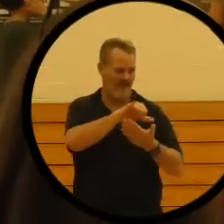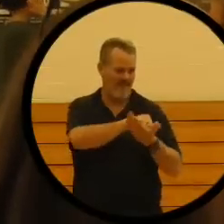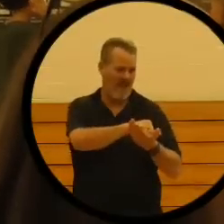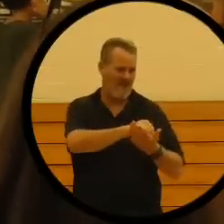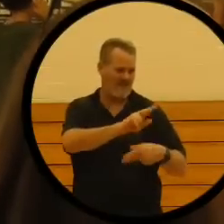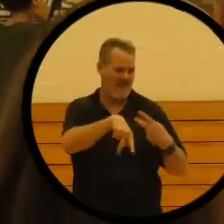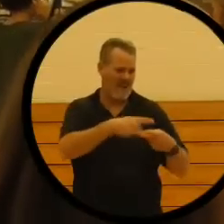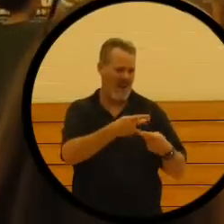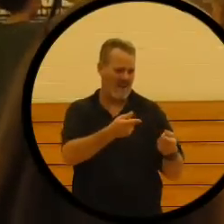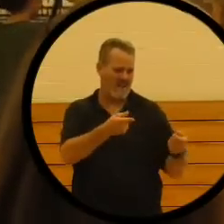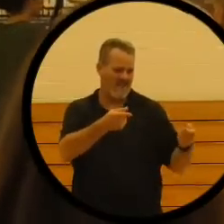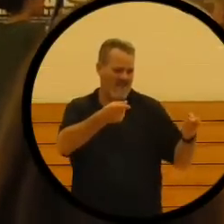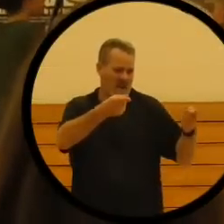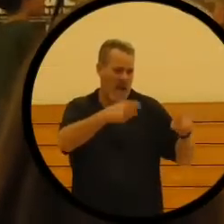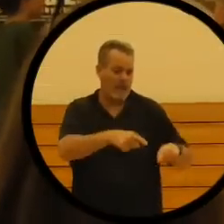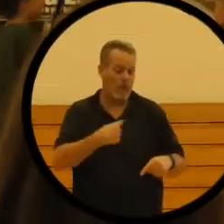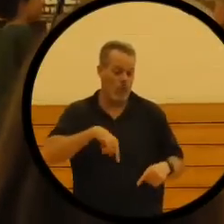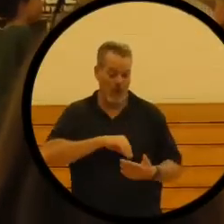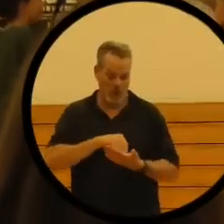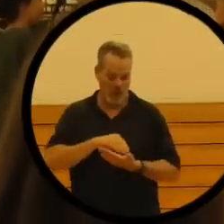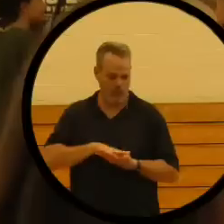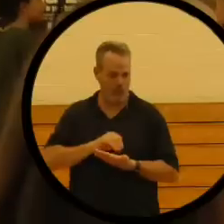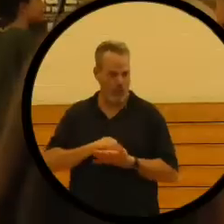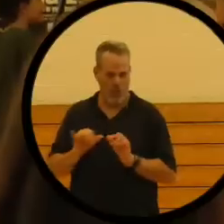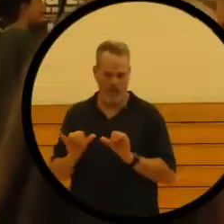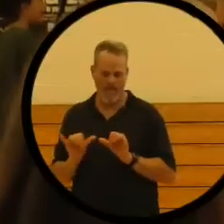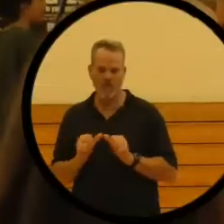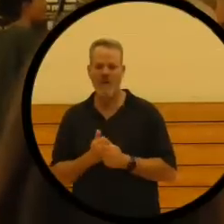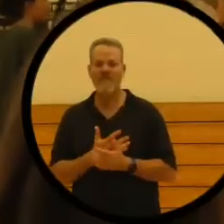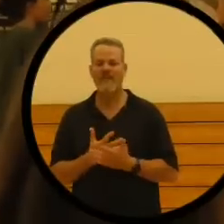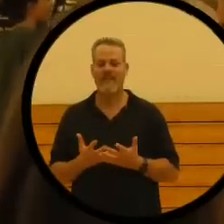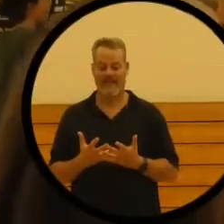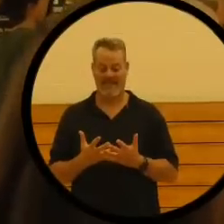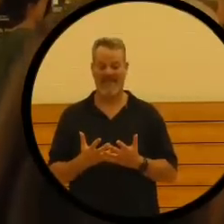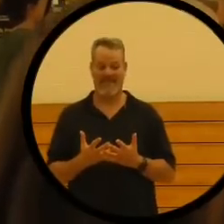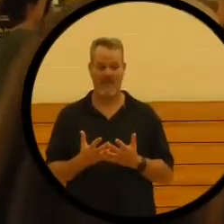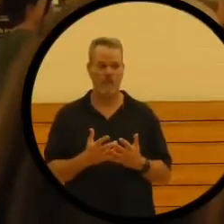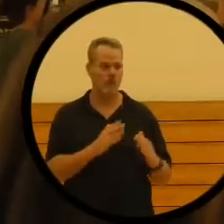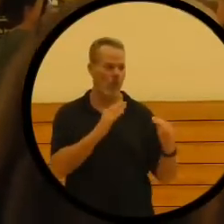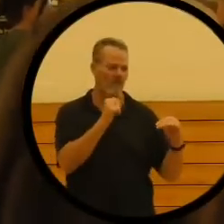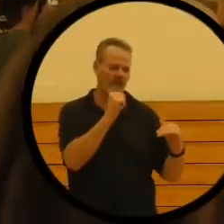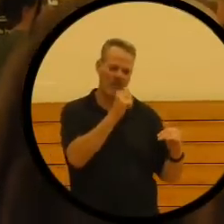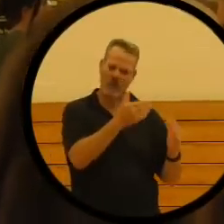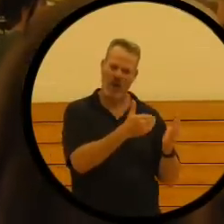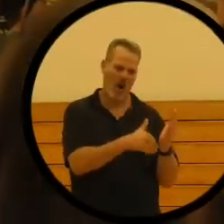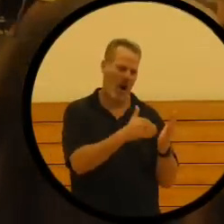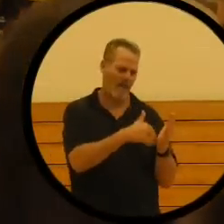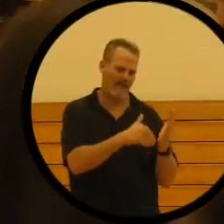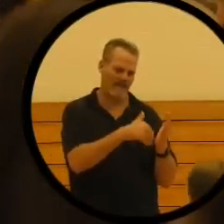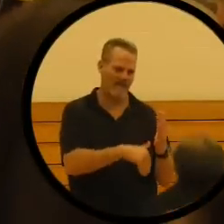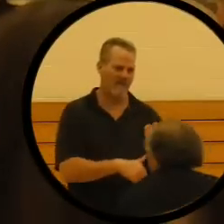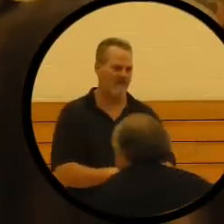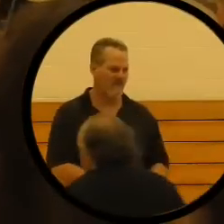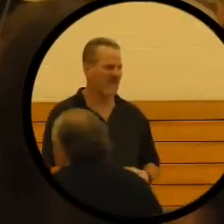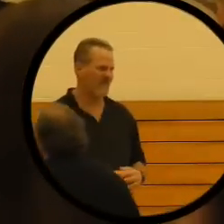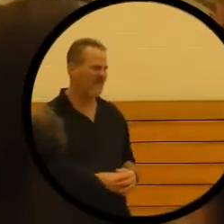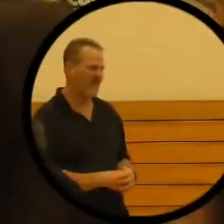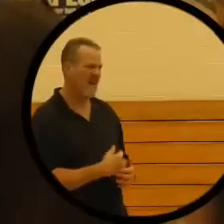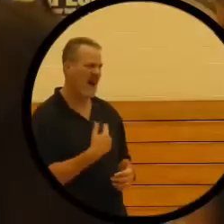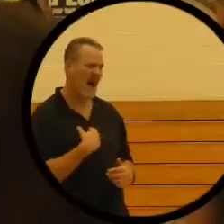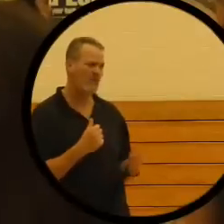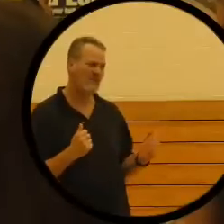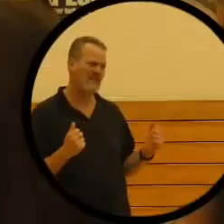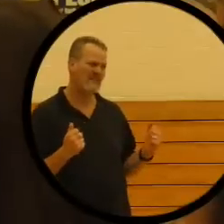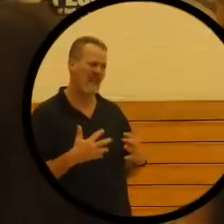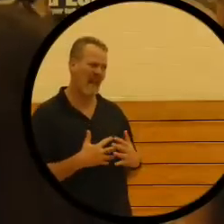been really recorded in a big scale like that. So hopefully it's not very common. Yeah, it was really scary.